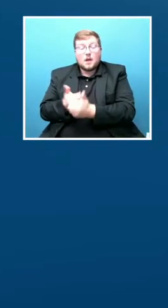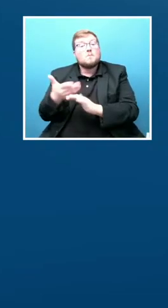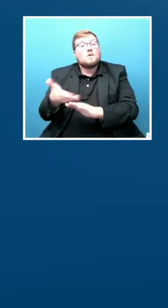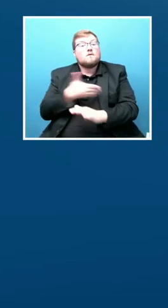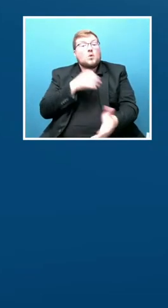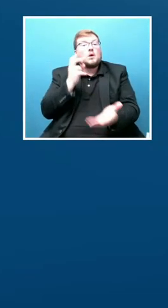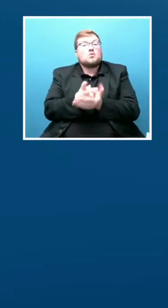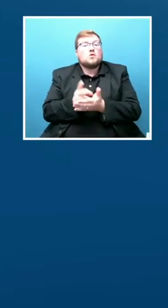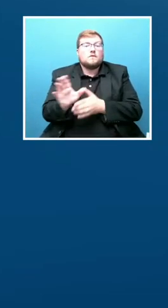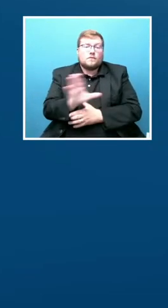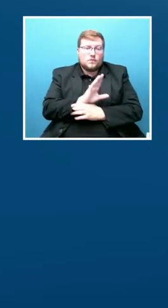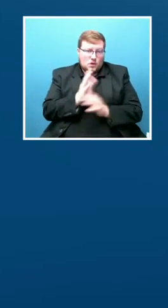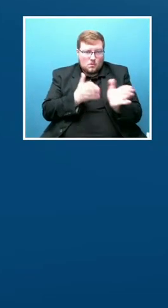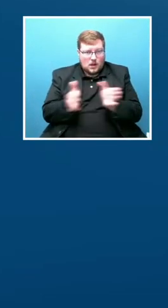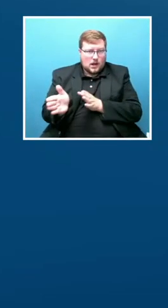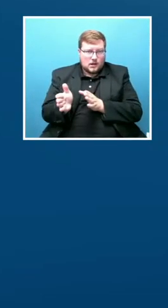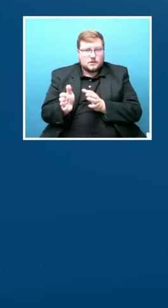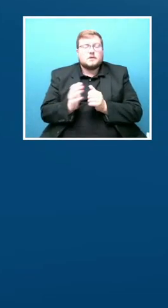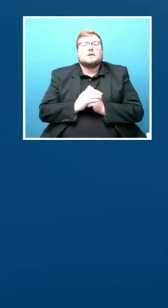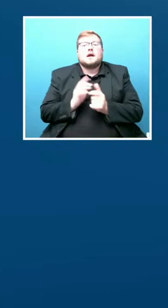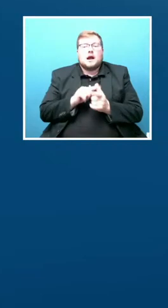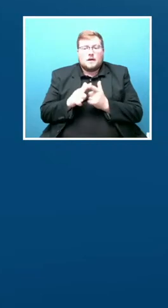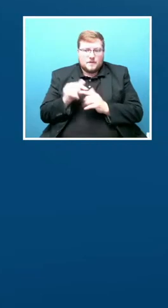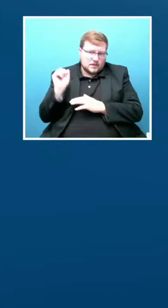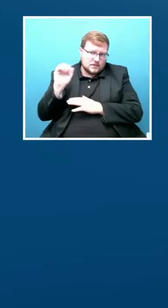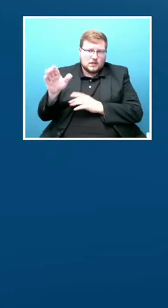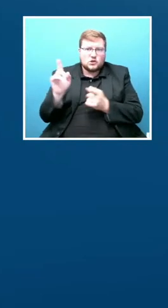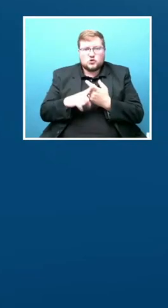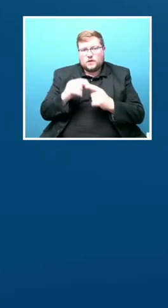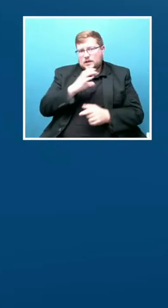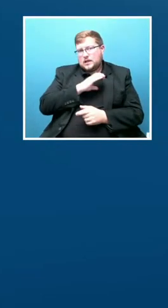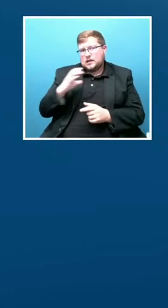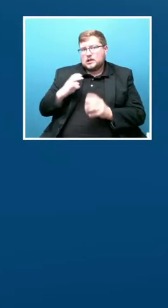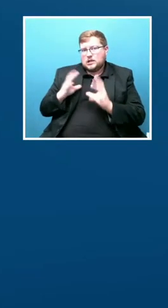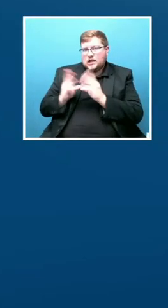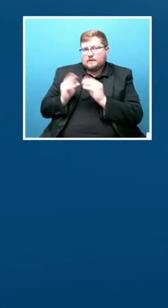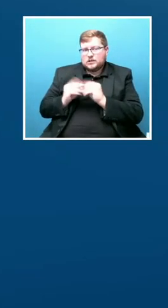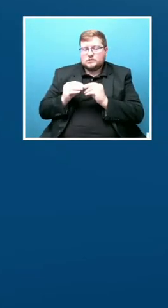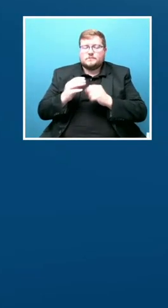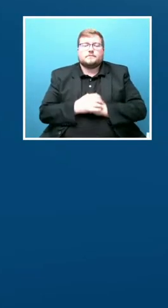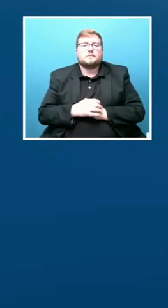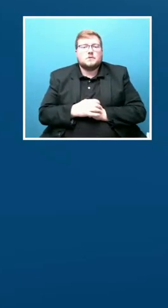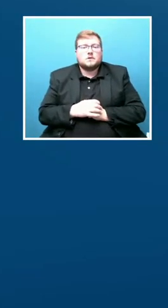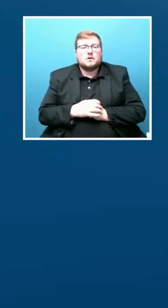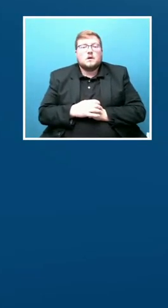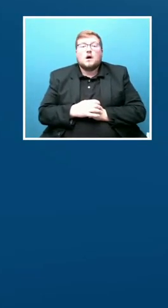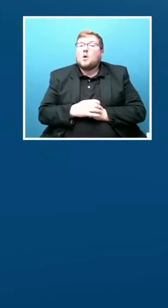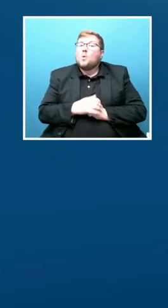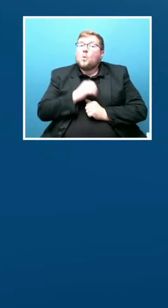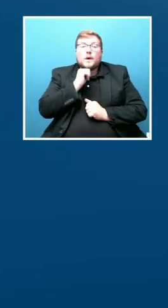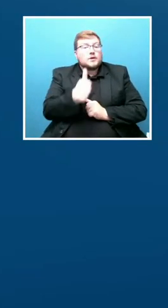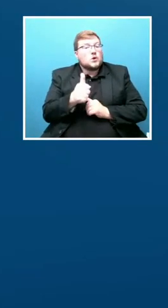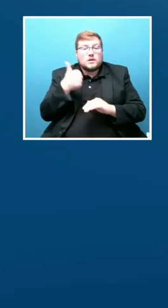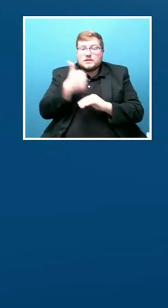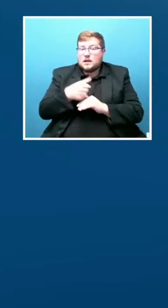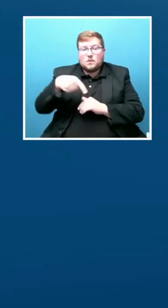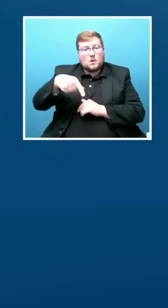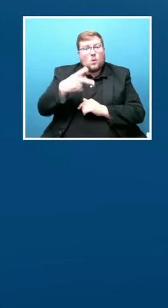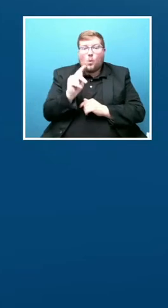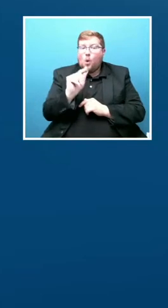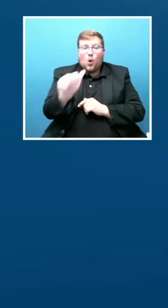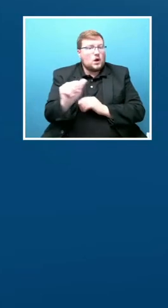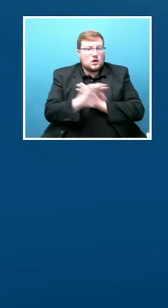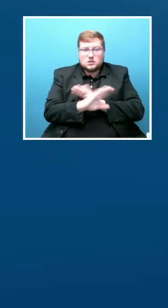plan and then send them on to the convention. Important to note, we do not set quotas. Our charter does